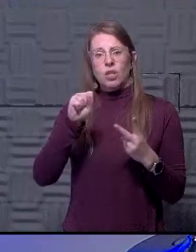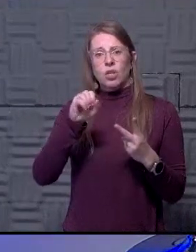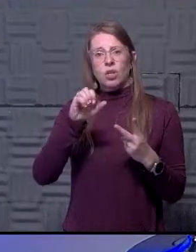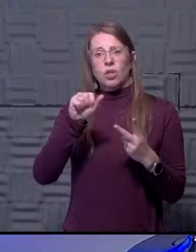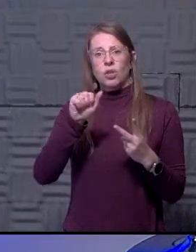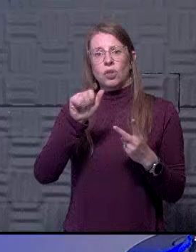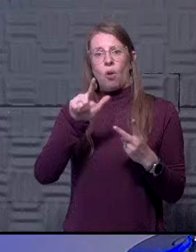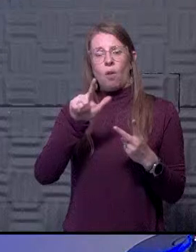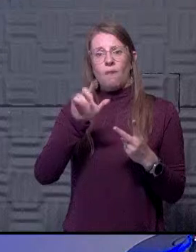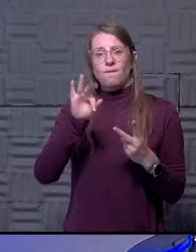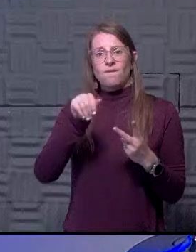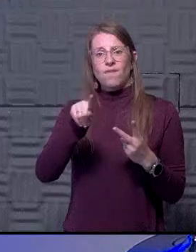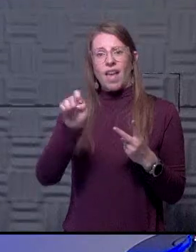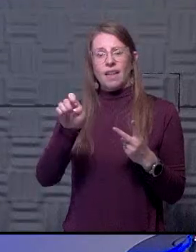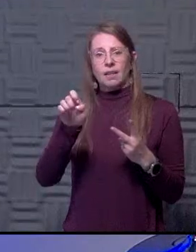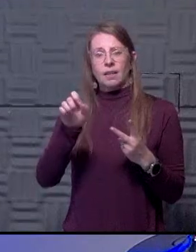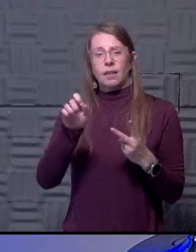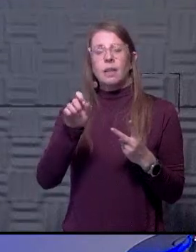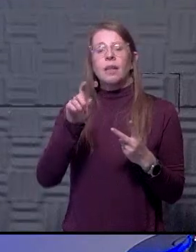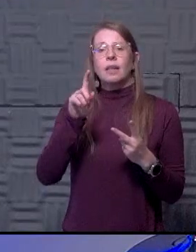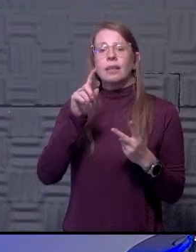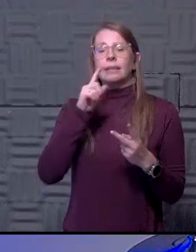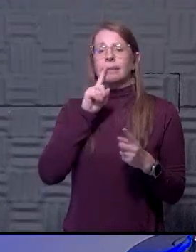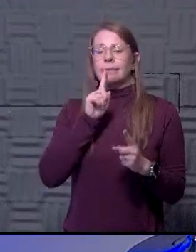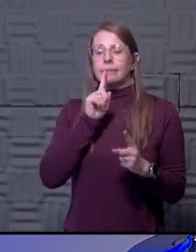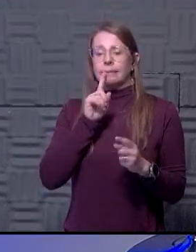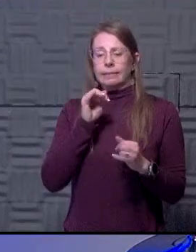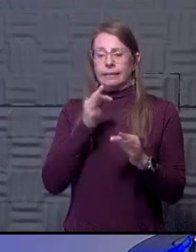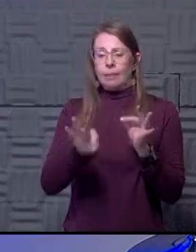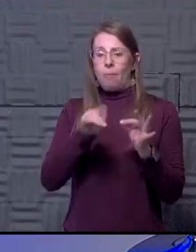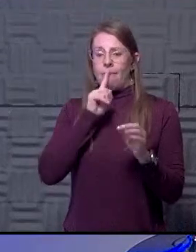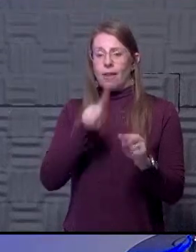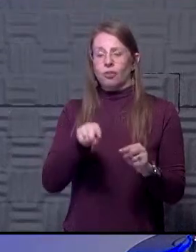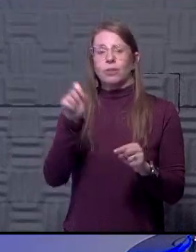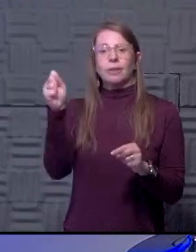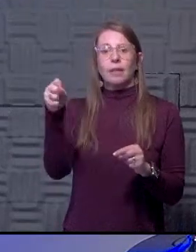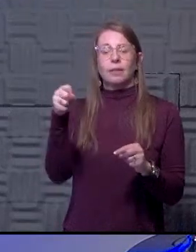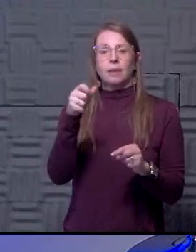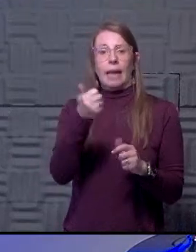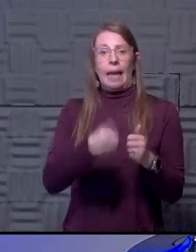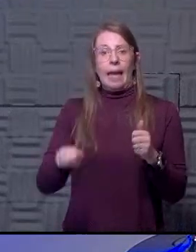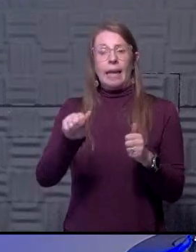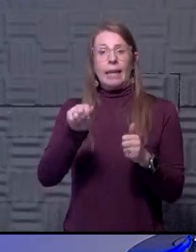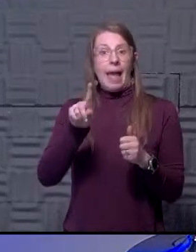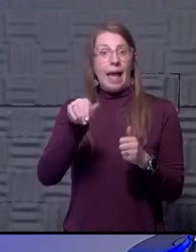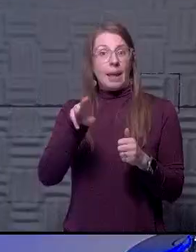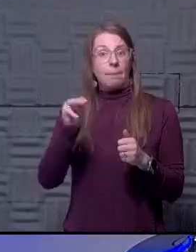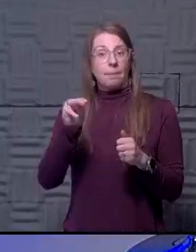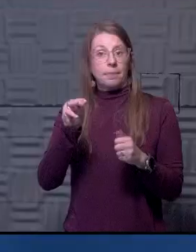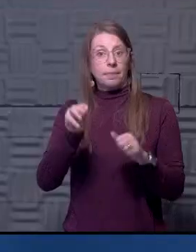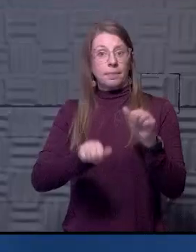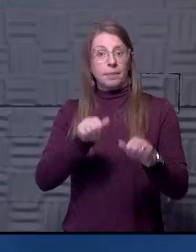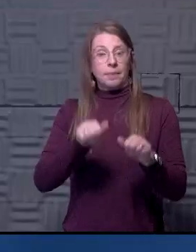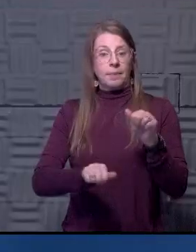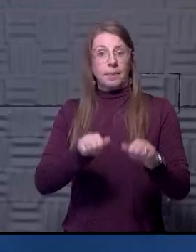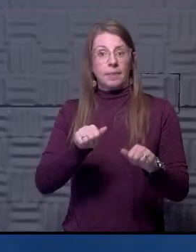vaccine? Hawk, I think it's safe. Simple answer is yes. Yes. Yes. Any hesitation from our vaccine panel?